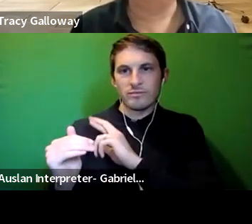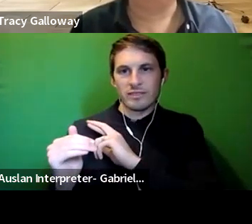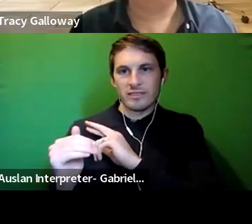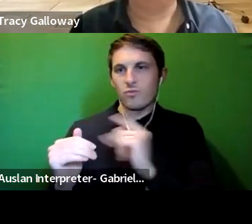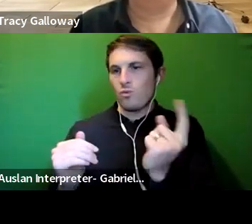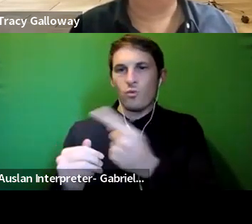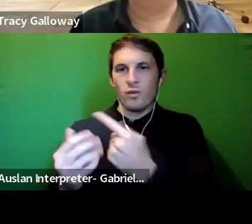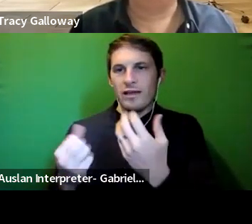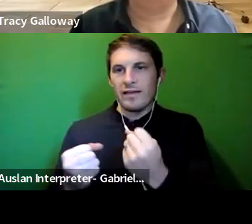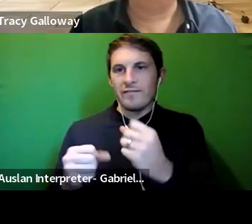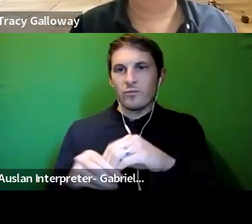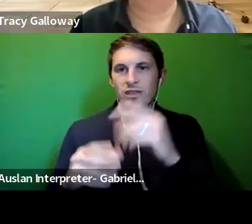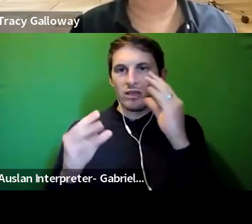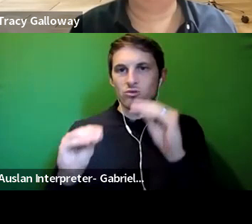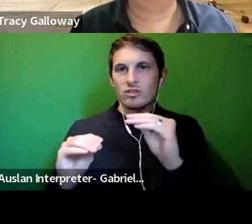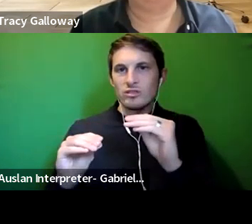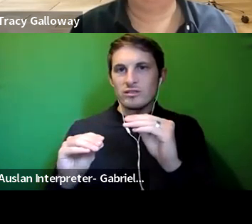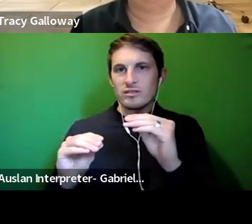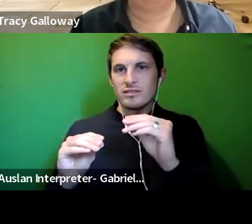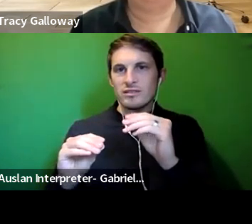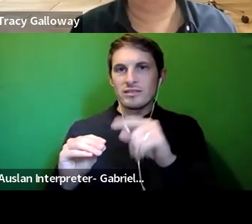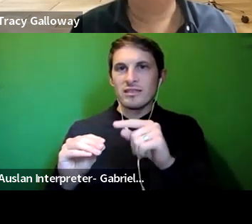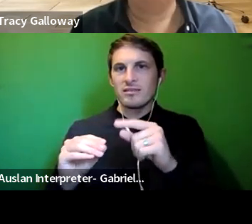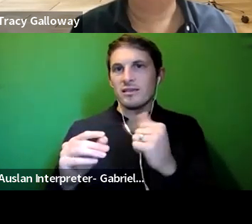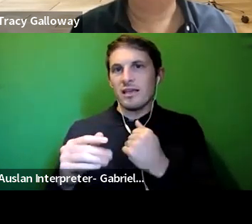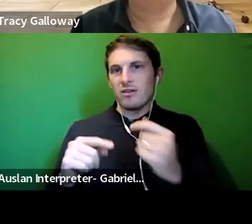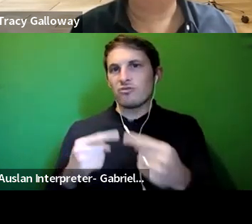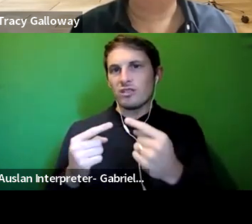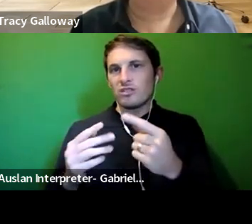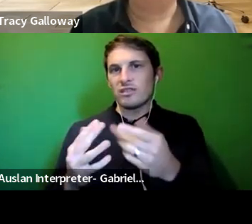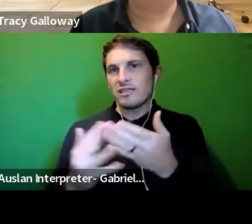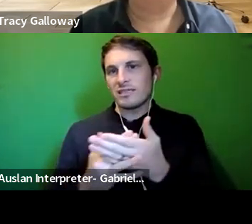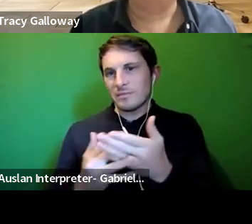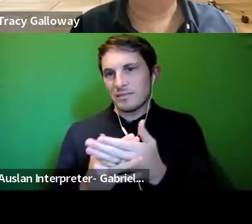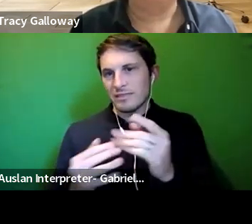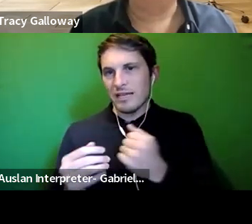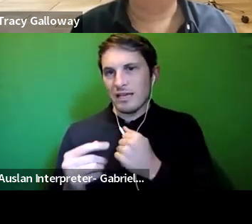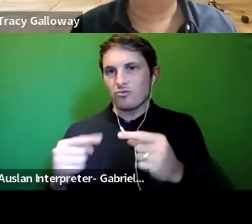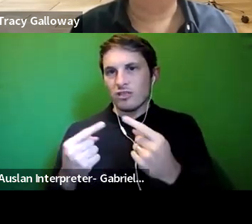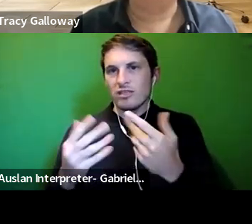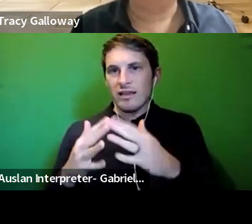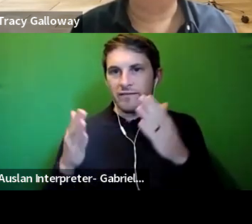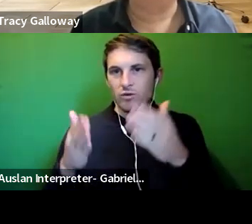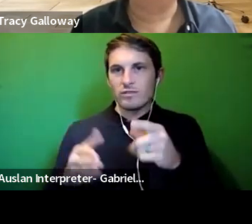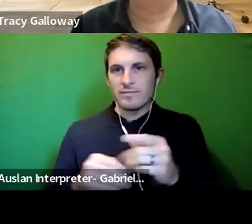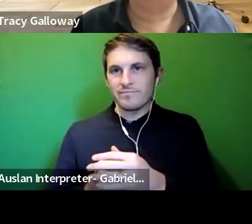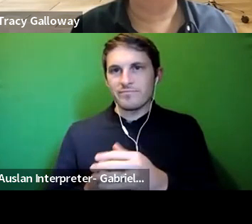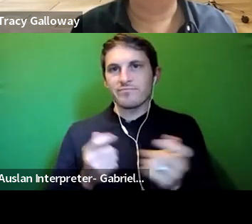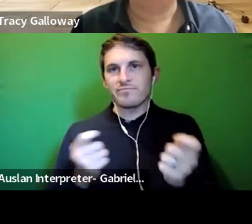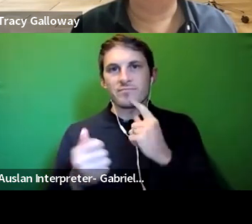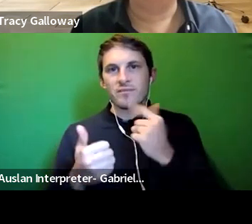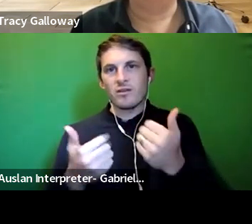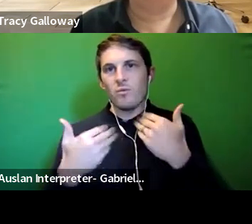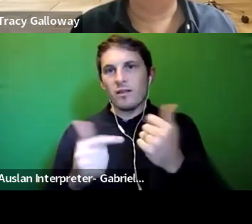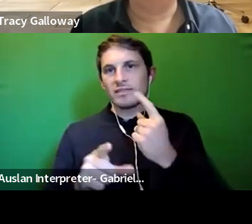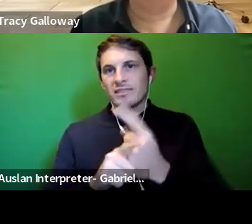shoulders in higher education today. This is our challenge. Accessibility is our challenge. So well said, Danny. And look, go back to